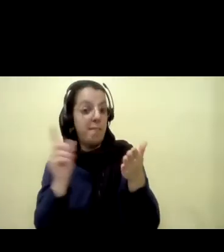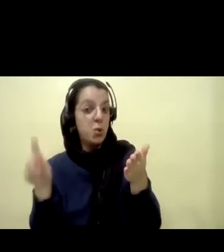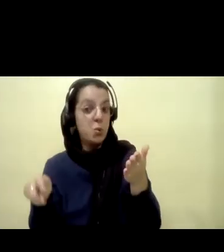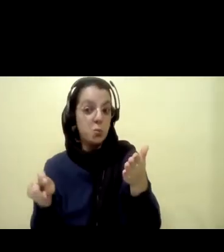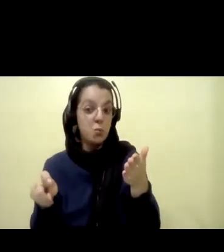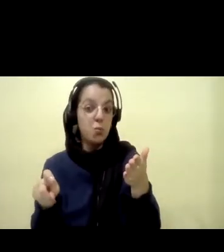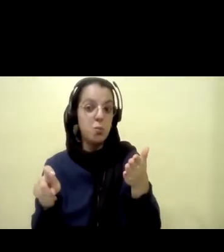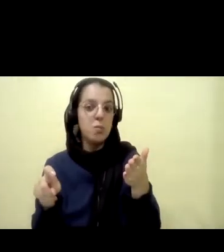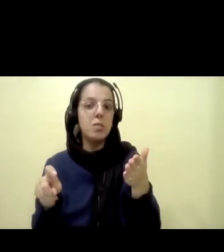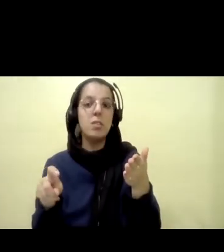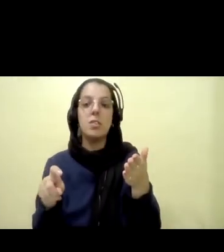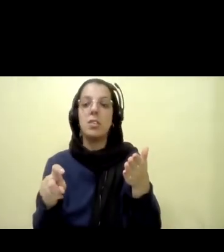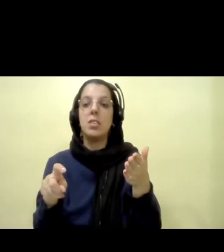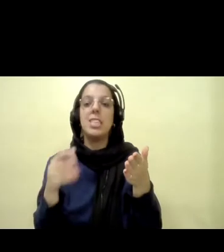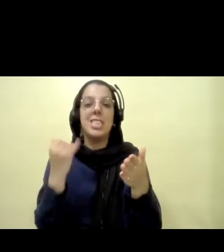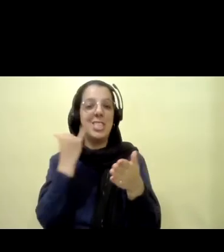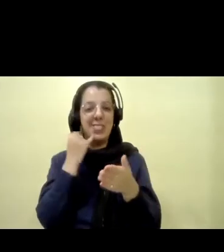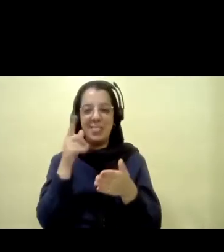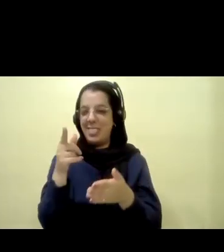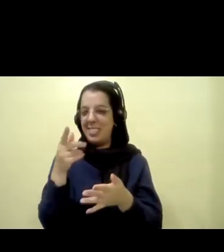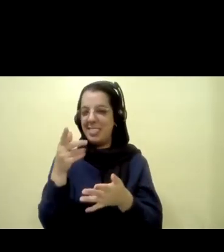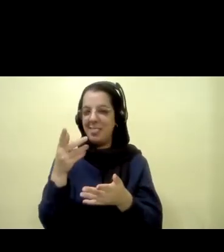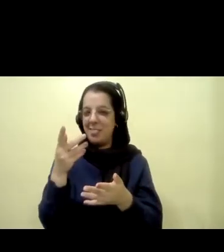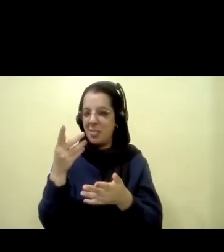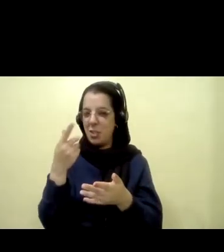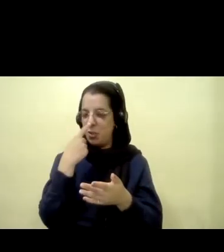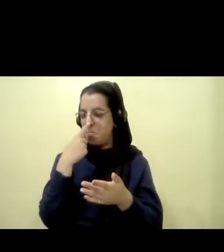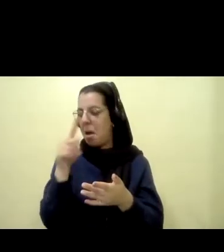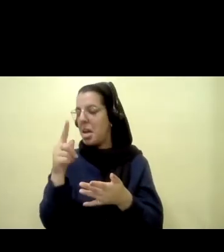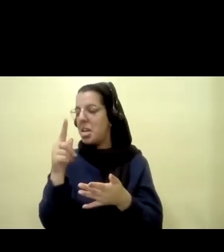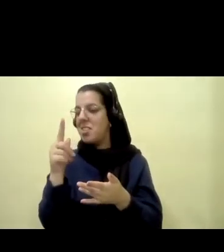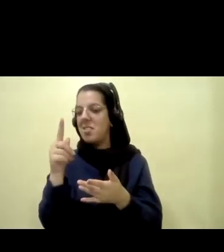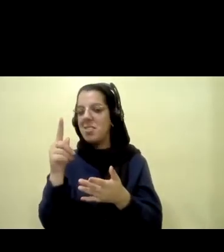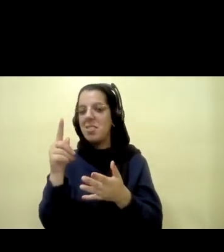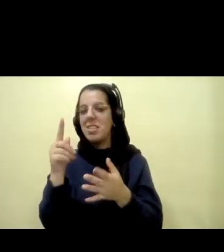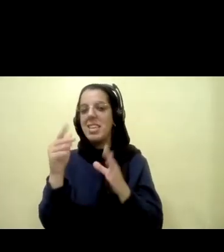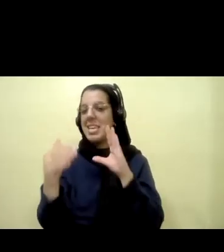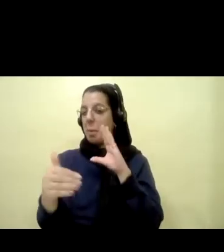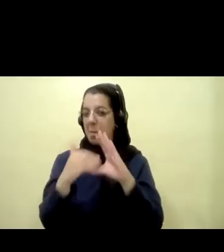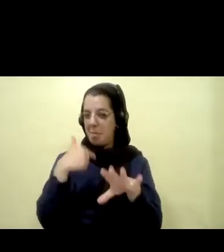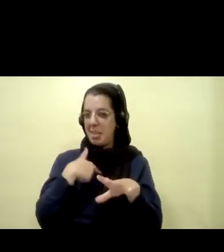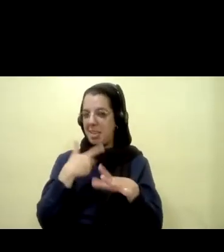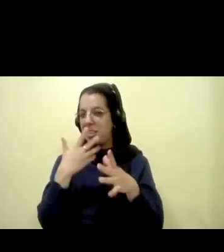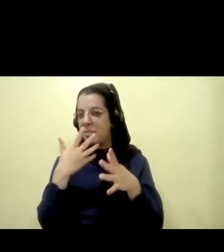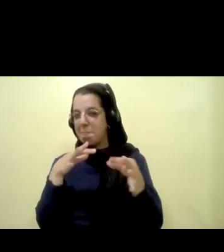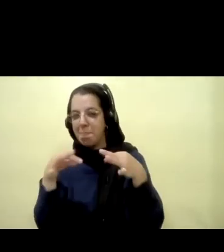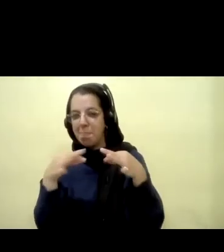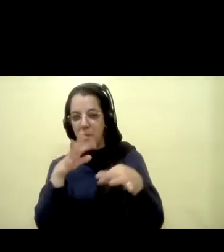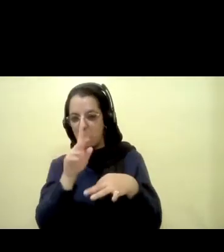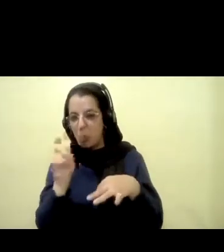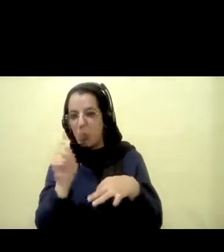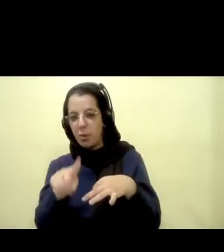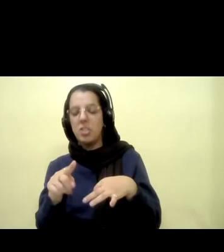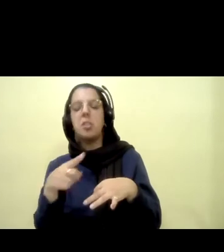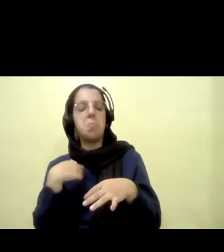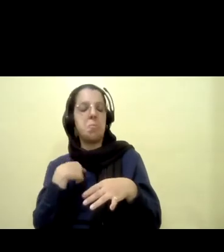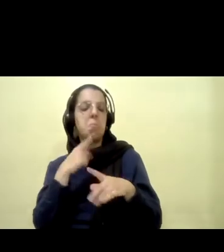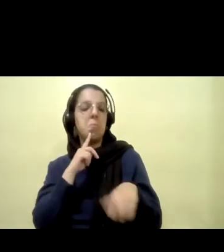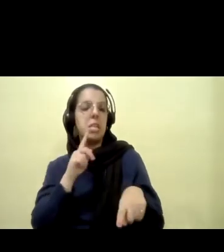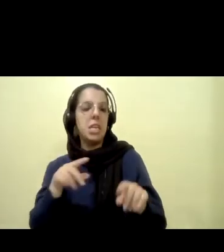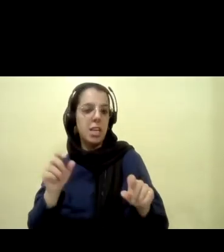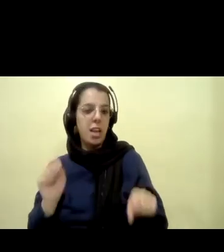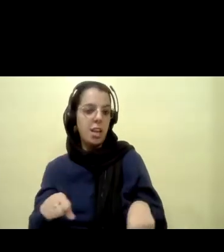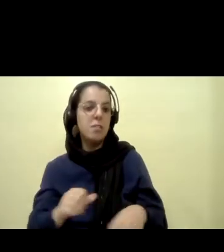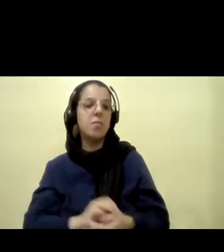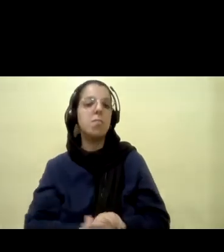So I think I'm not sure what you mean. Why don't you follow up with me via email and maybe just give me a little bit more information. I can